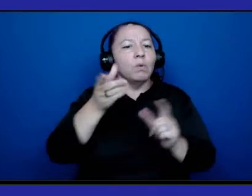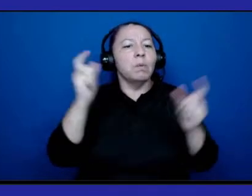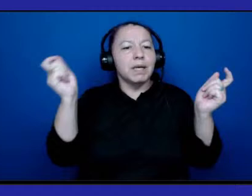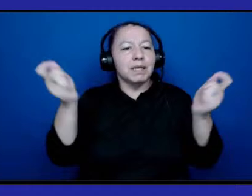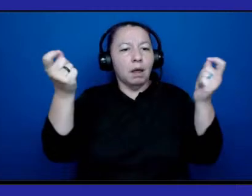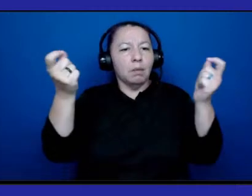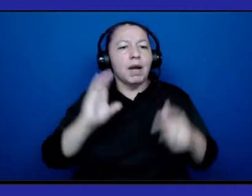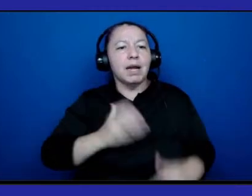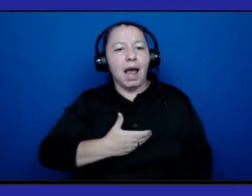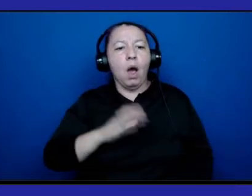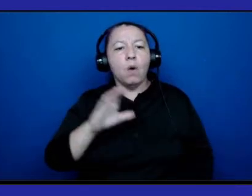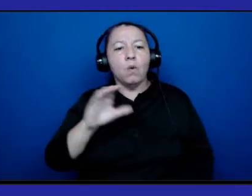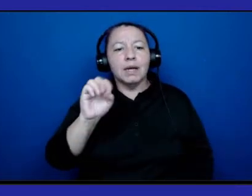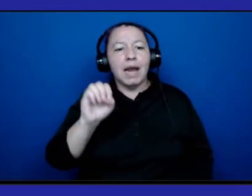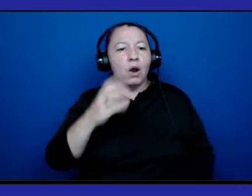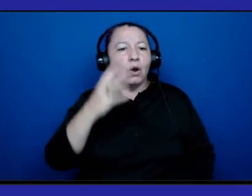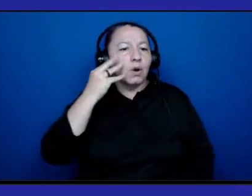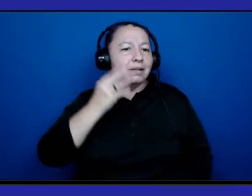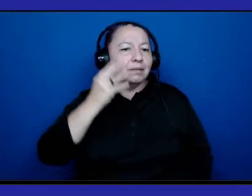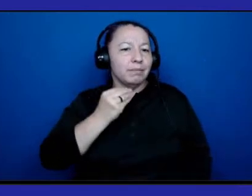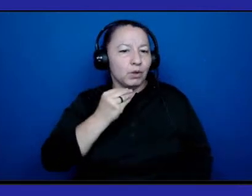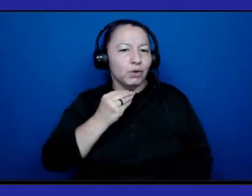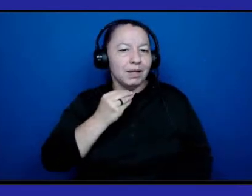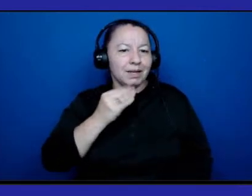care experience